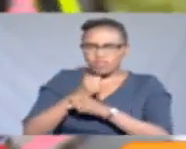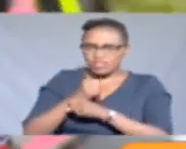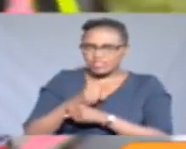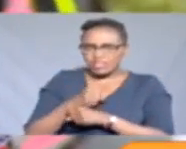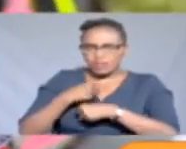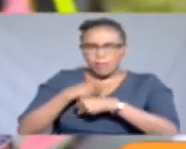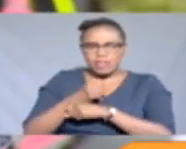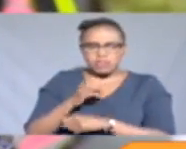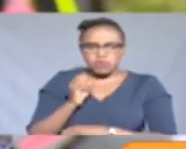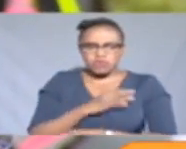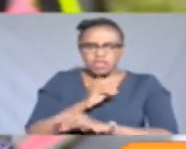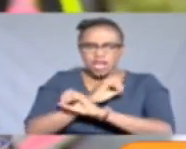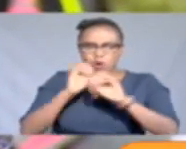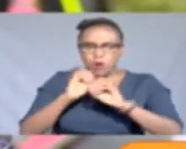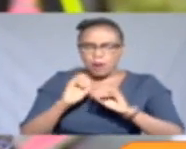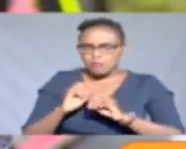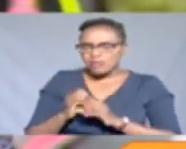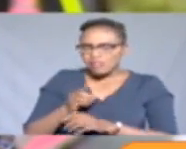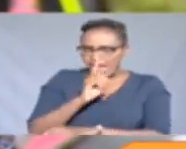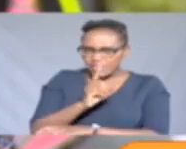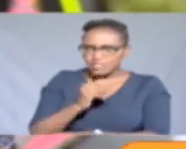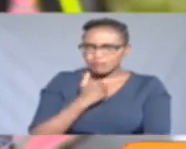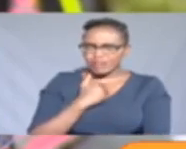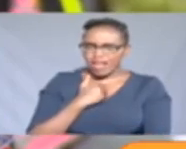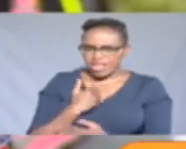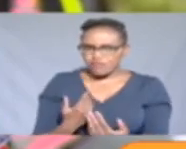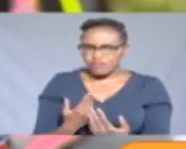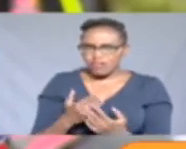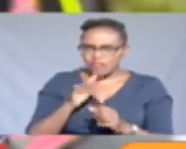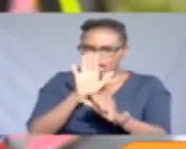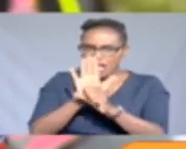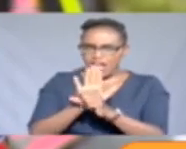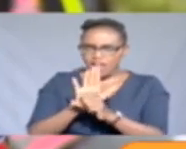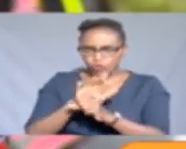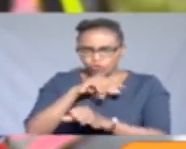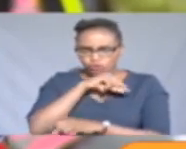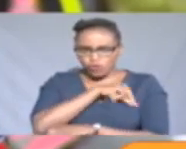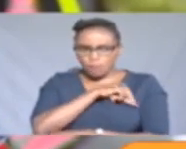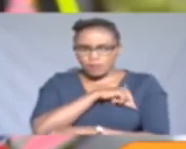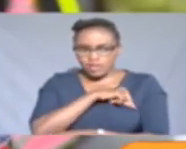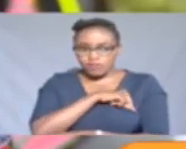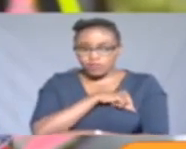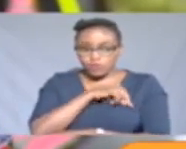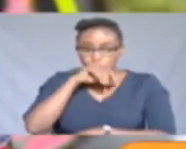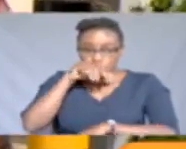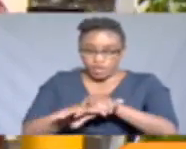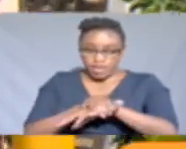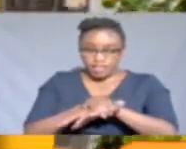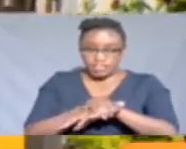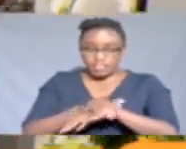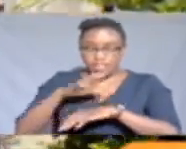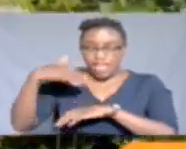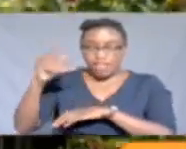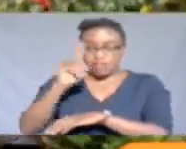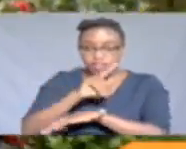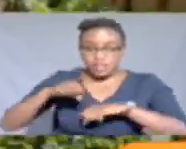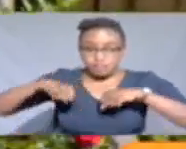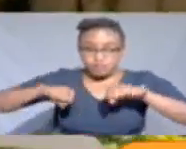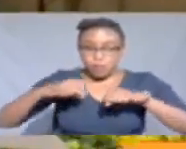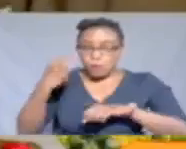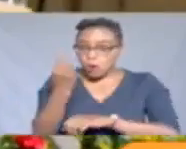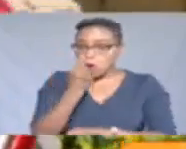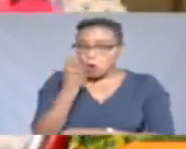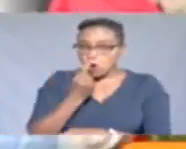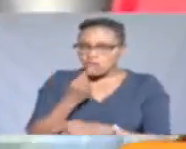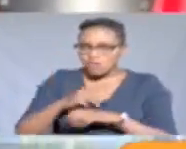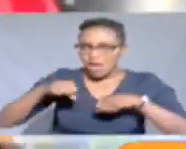fearless, it makes you disciplined. There are a lot of benefits that we get from riding every day. It's not just about